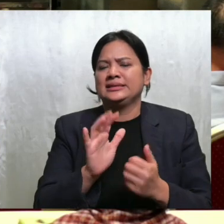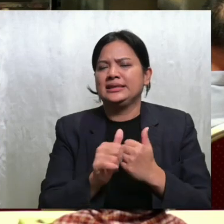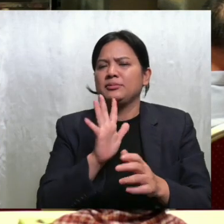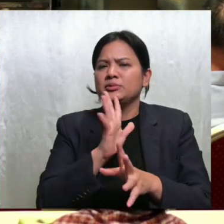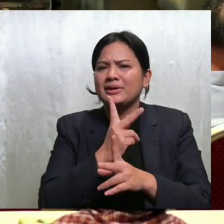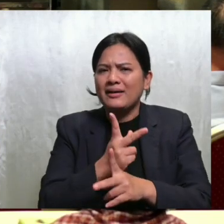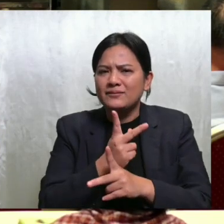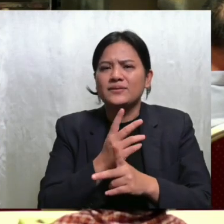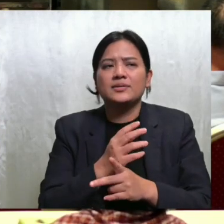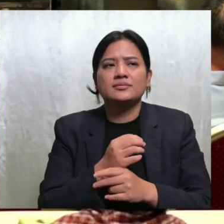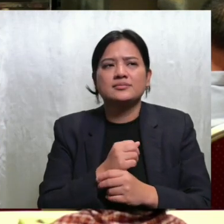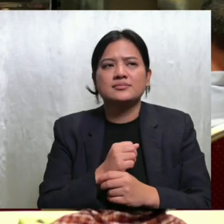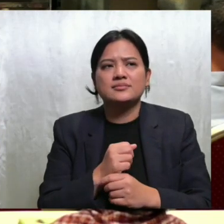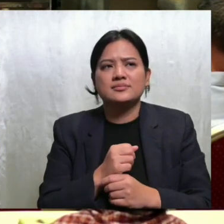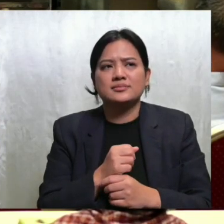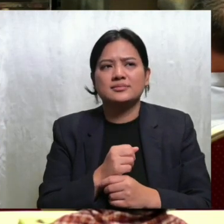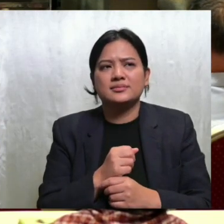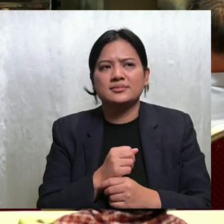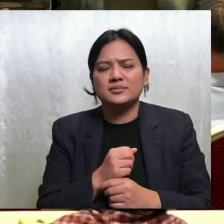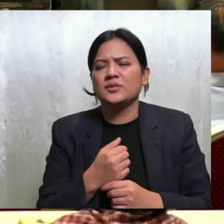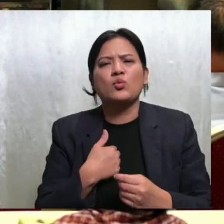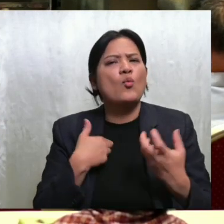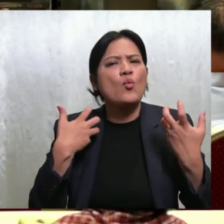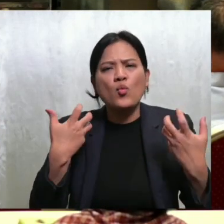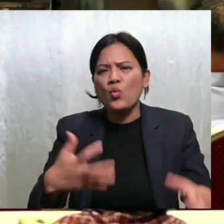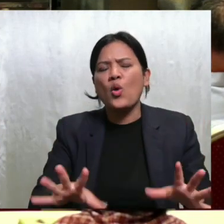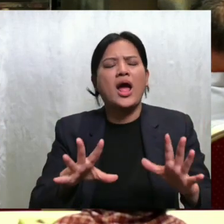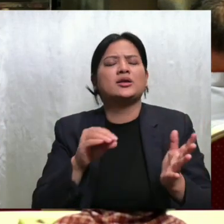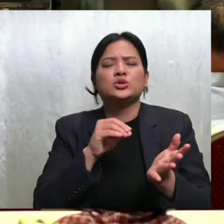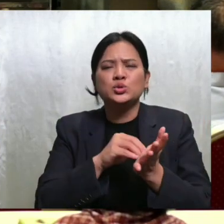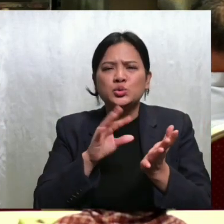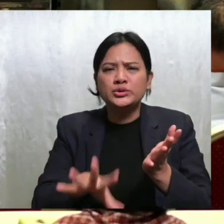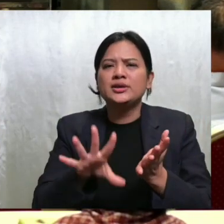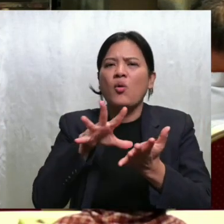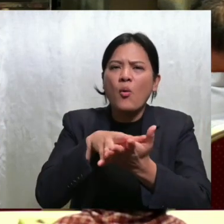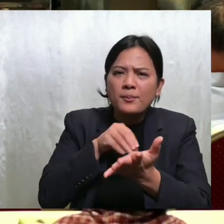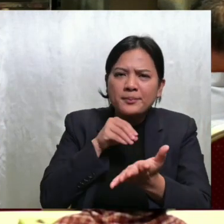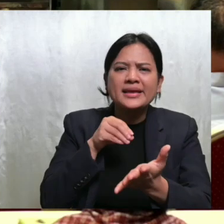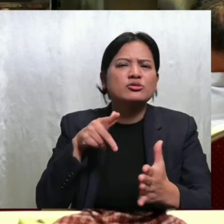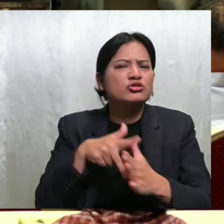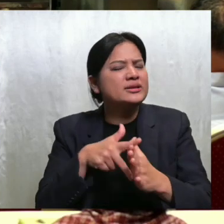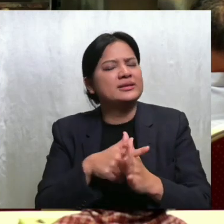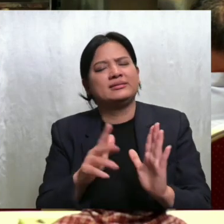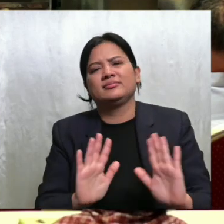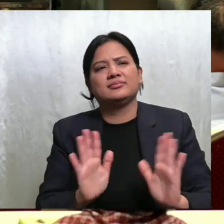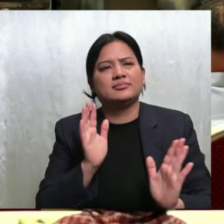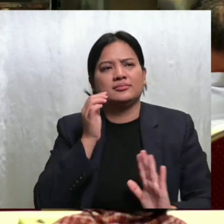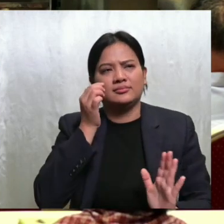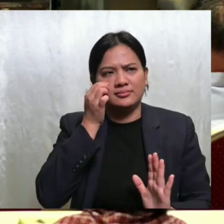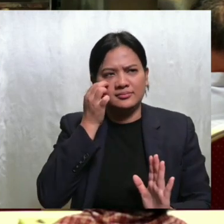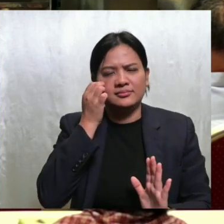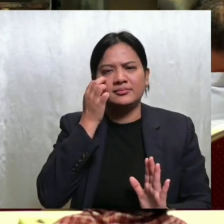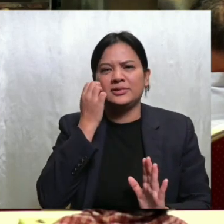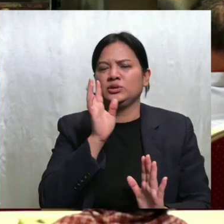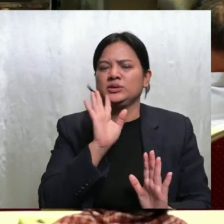middle income countries to start thinking about evidence-based and practical uses of AI. So keep your eyes peeled for that. We will have more